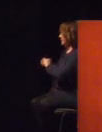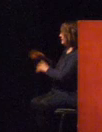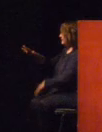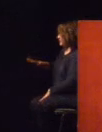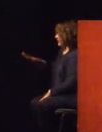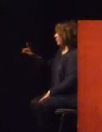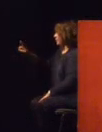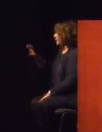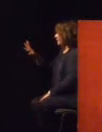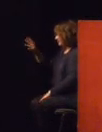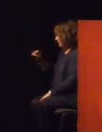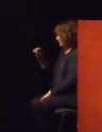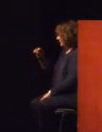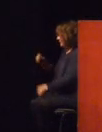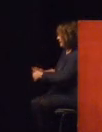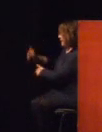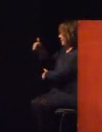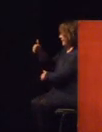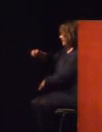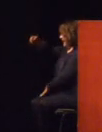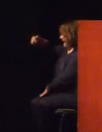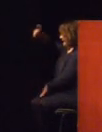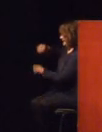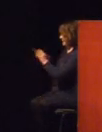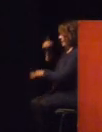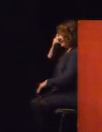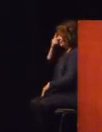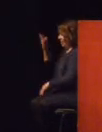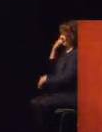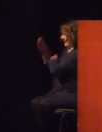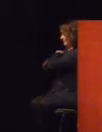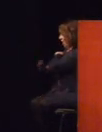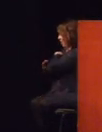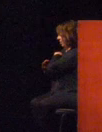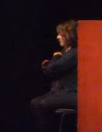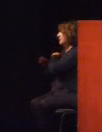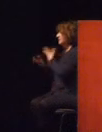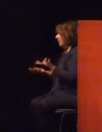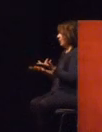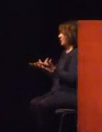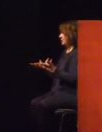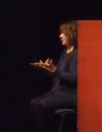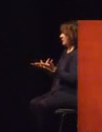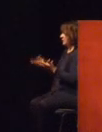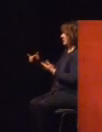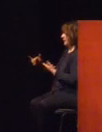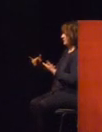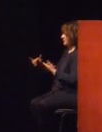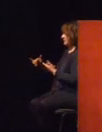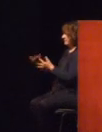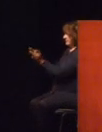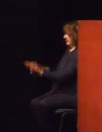about 150 above the highest number I saw last fall. So it is a